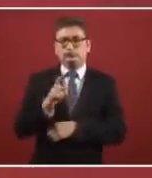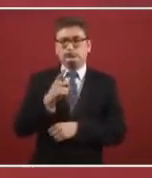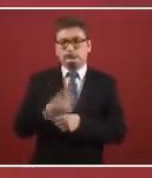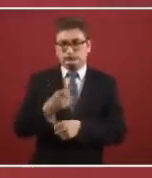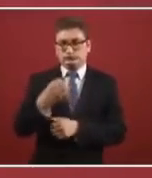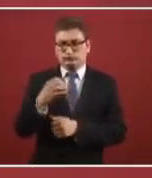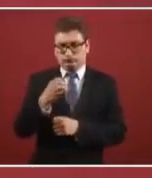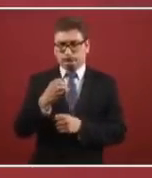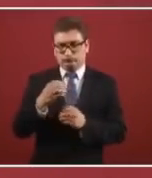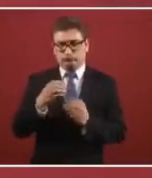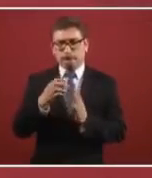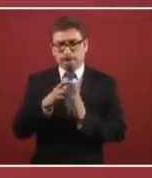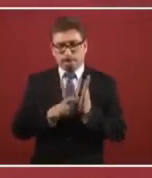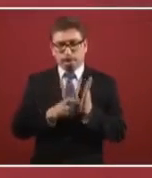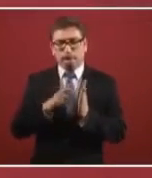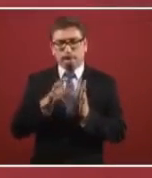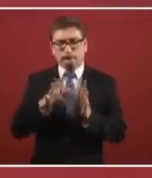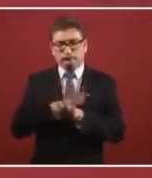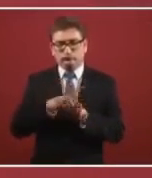on the 1st of October.